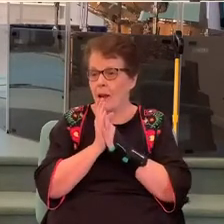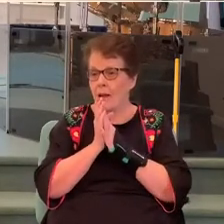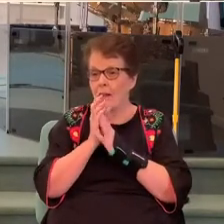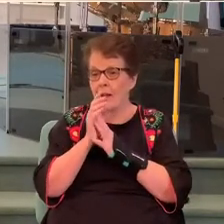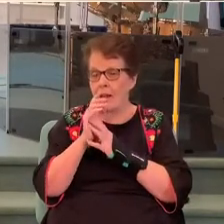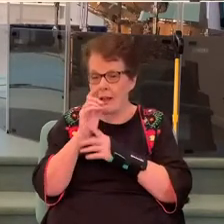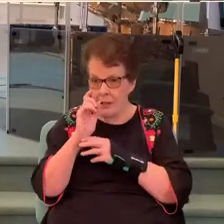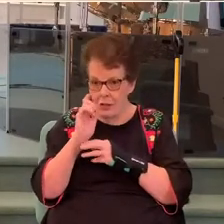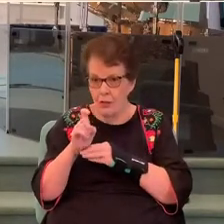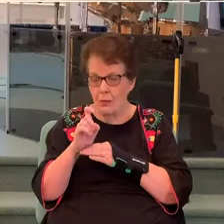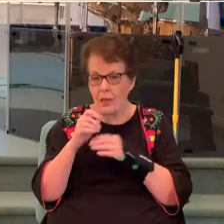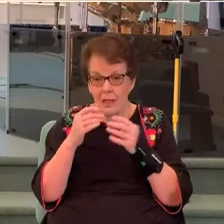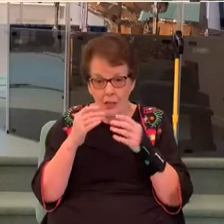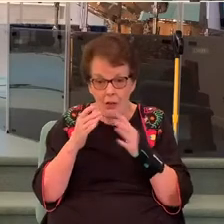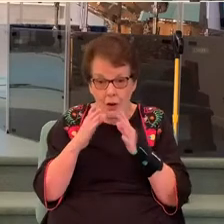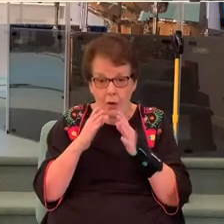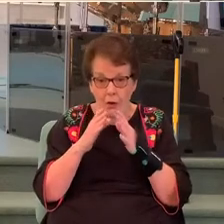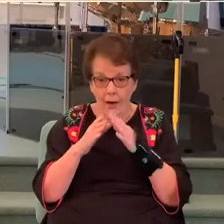walking in righteousness.